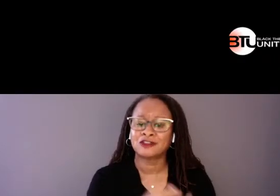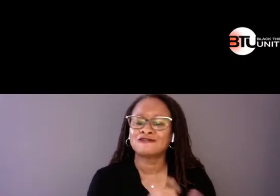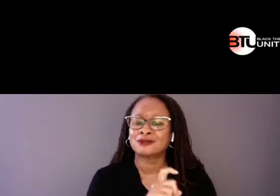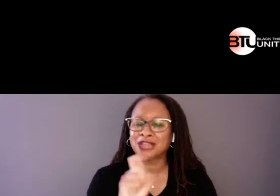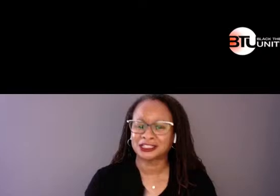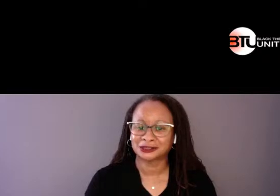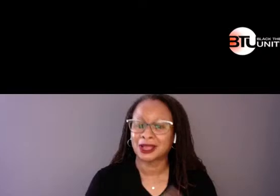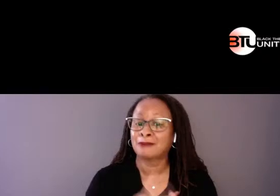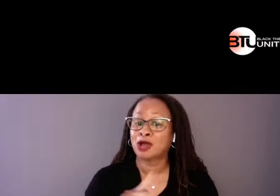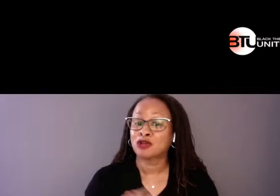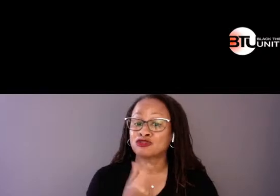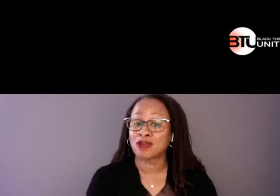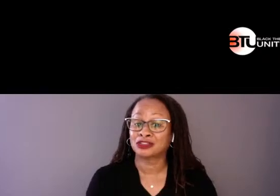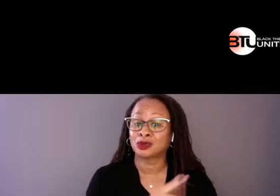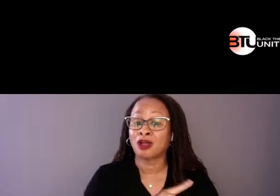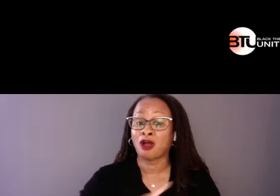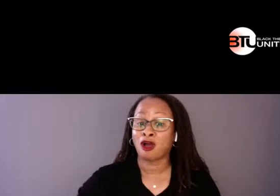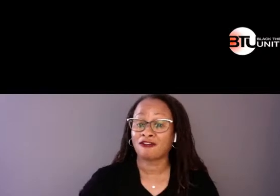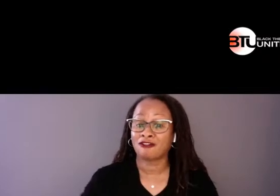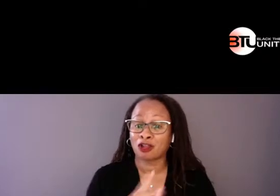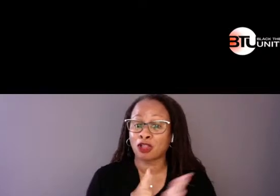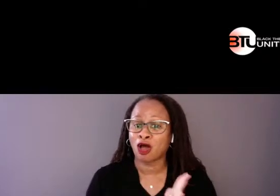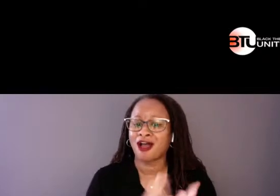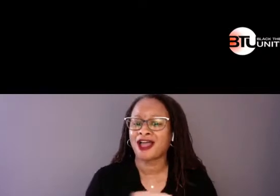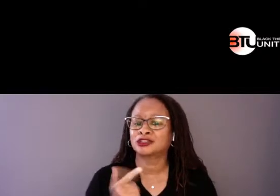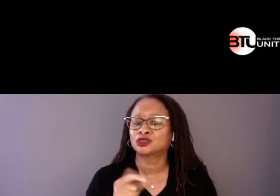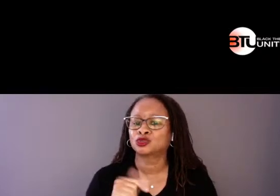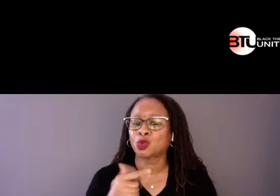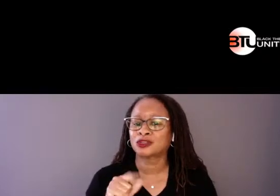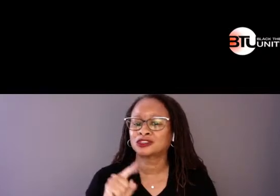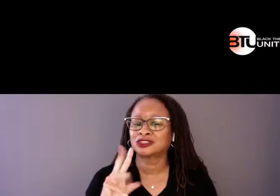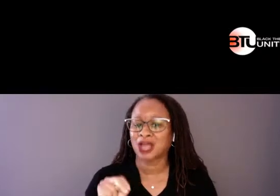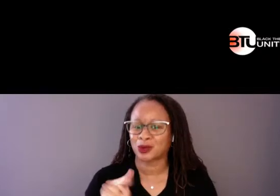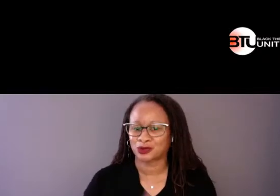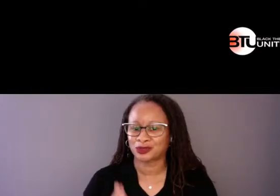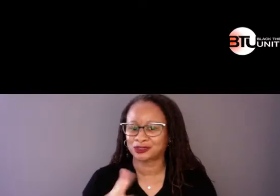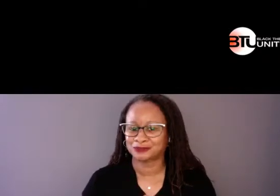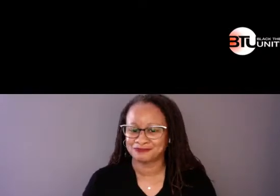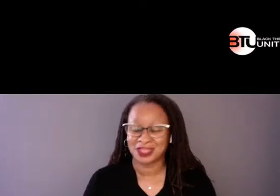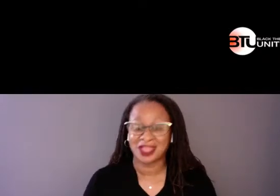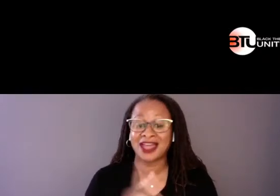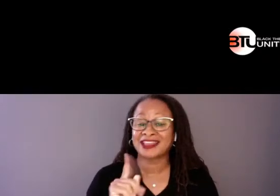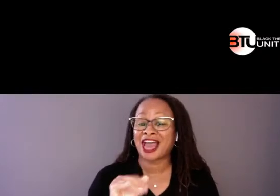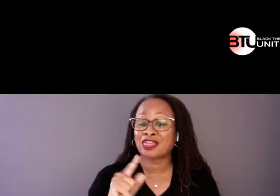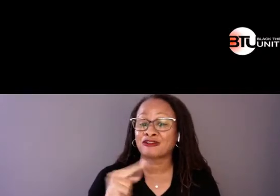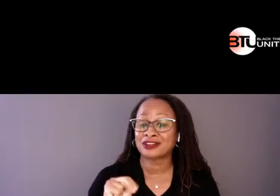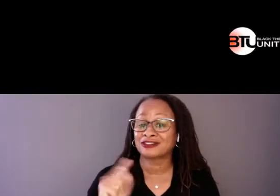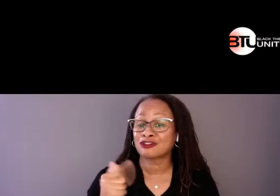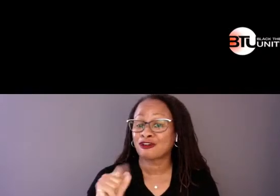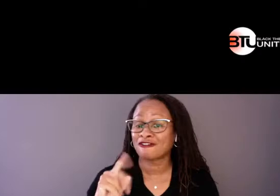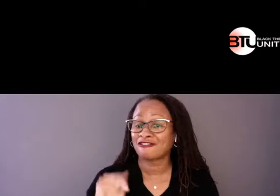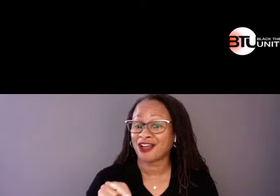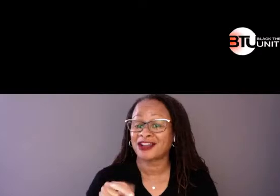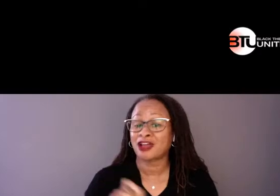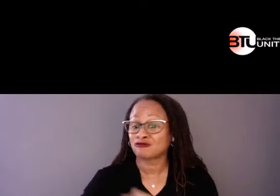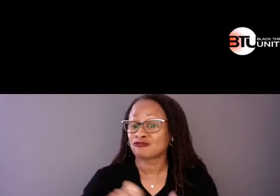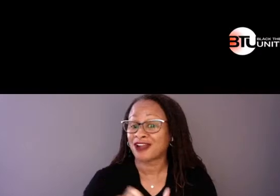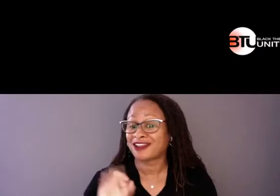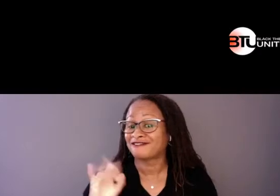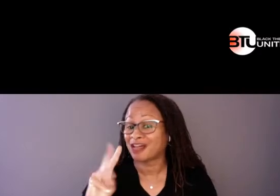and Harvard Law School. She was a Catherine Gerfine Writing Fellow at Sarah Lawrence